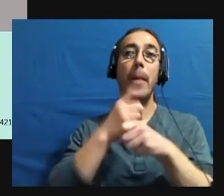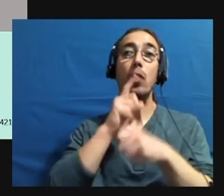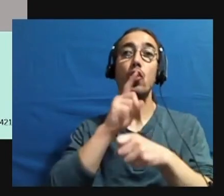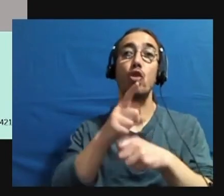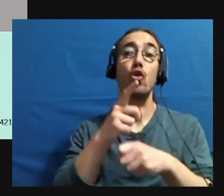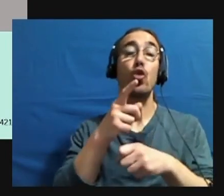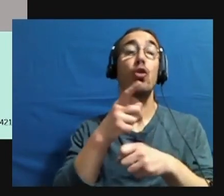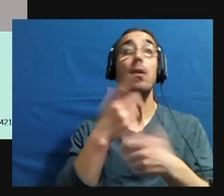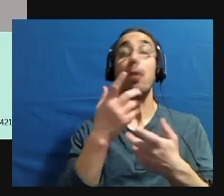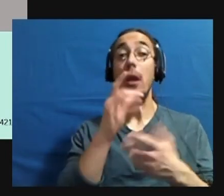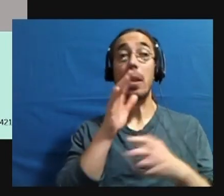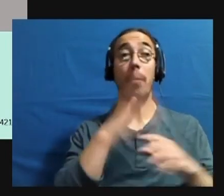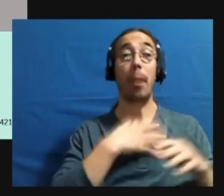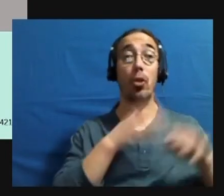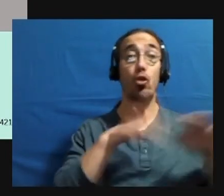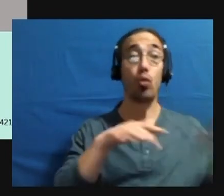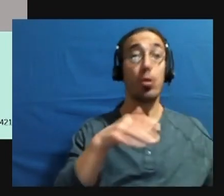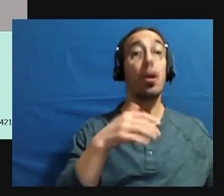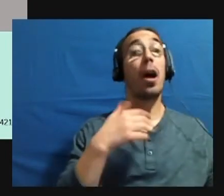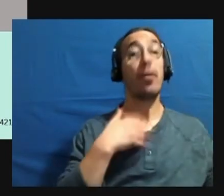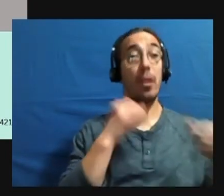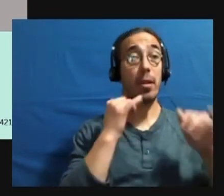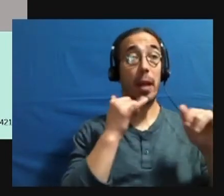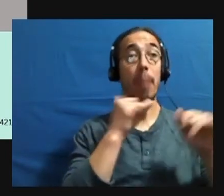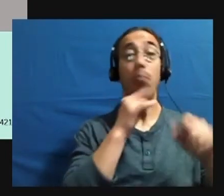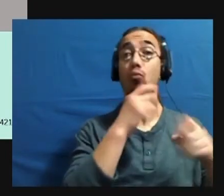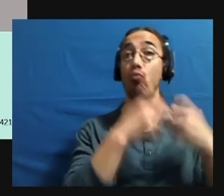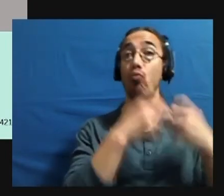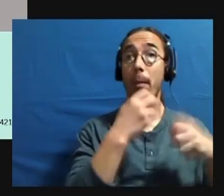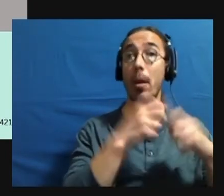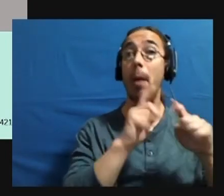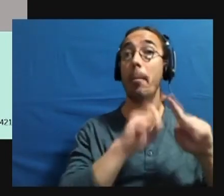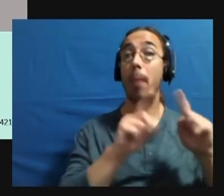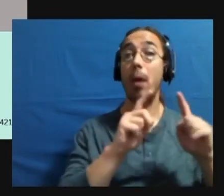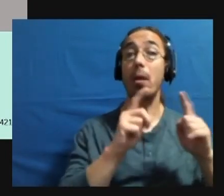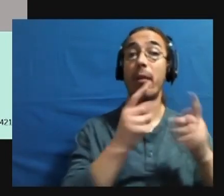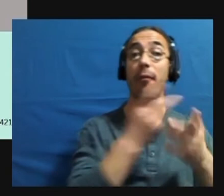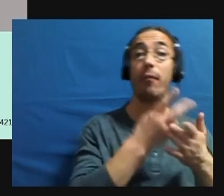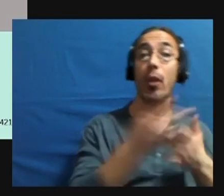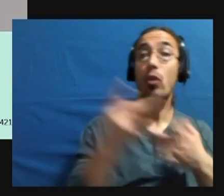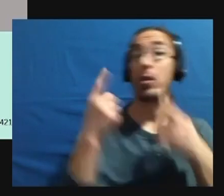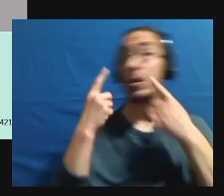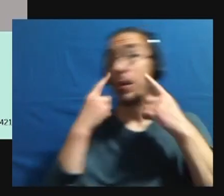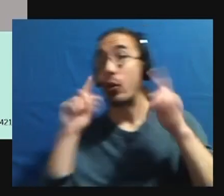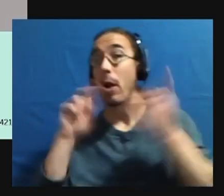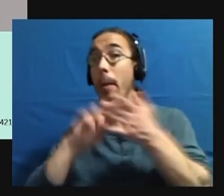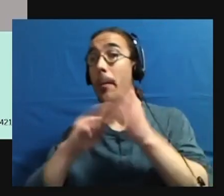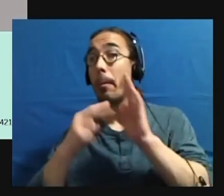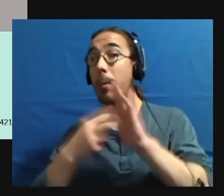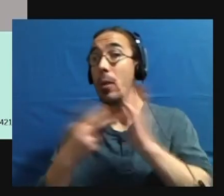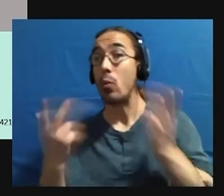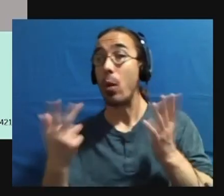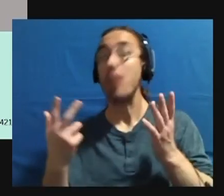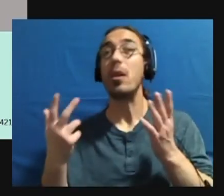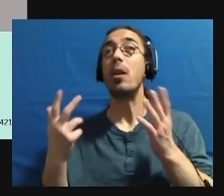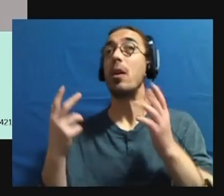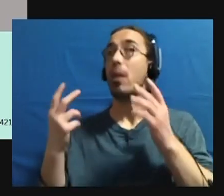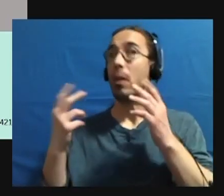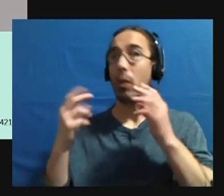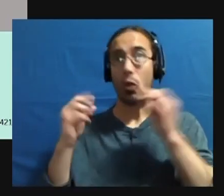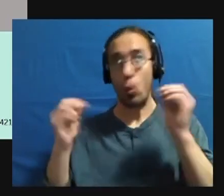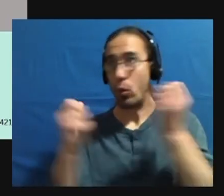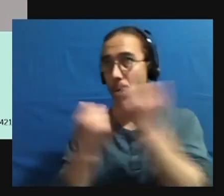supports, aulistics included, but my autistic child insists success means they must be fully independent with no supports. Any suggestions?